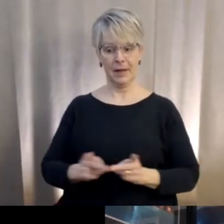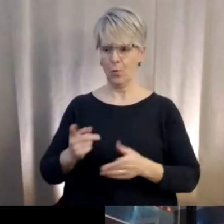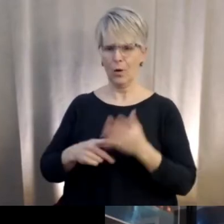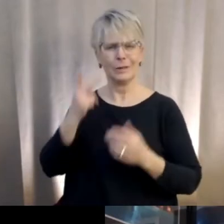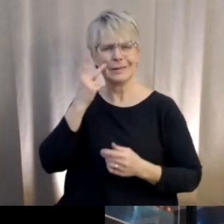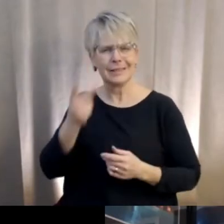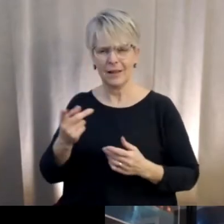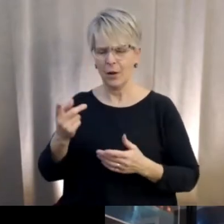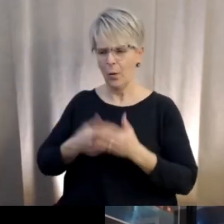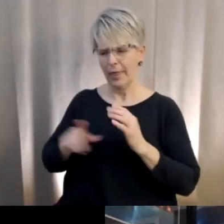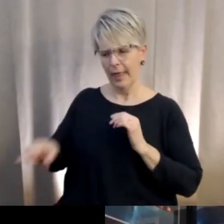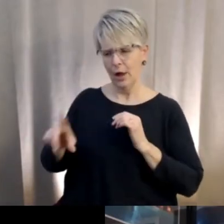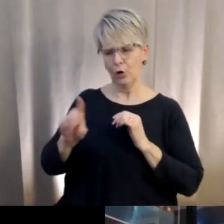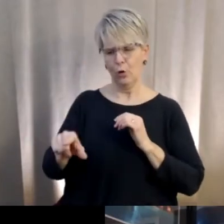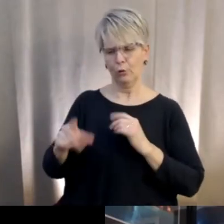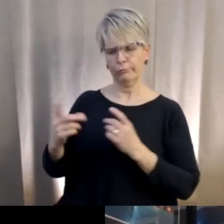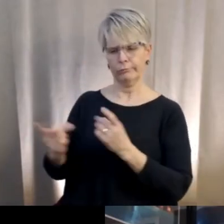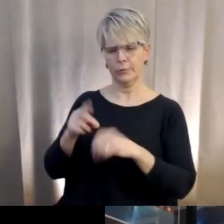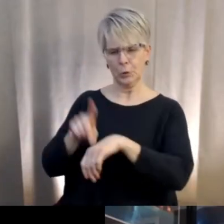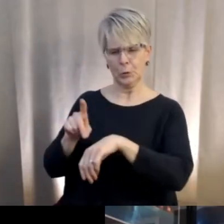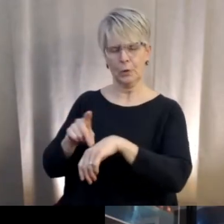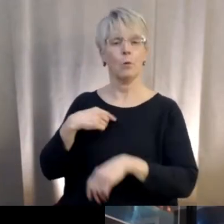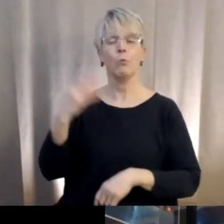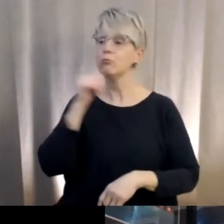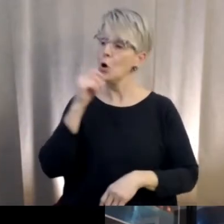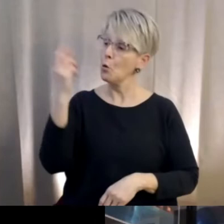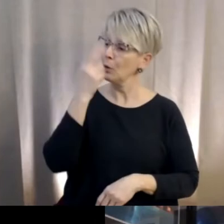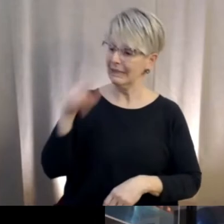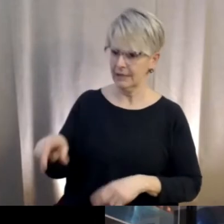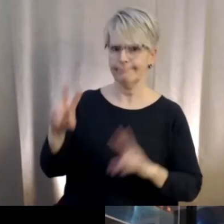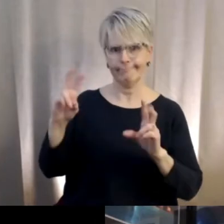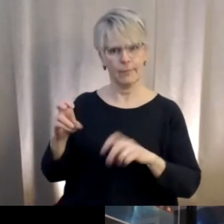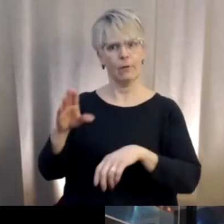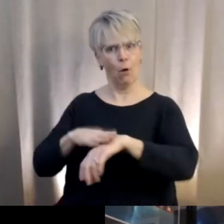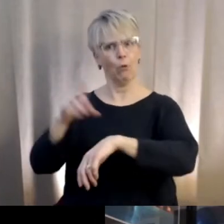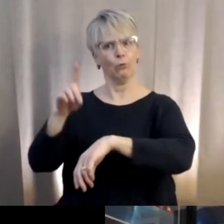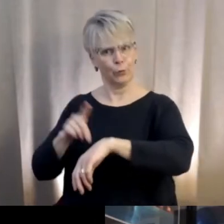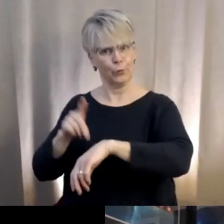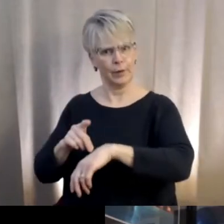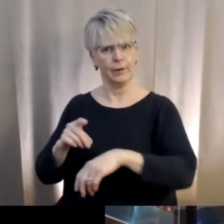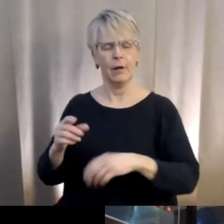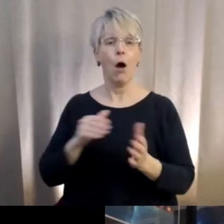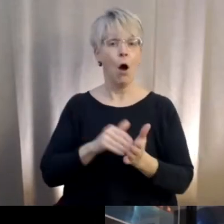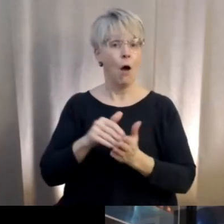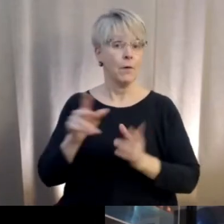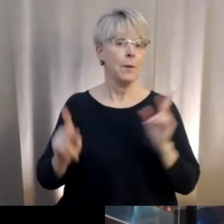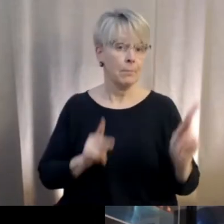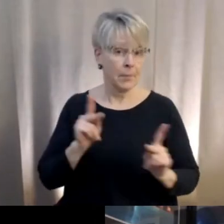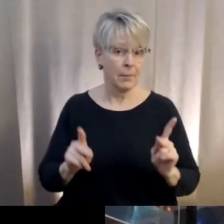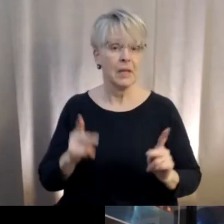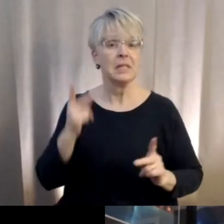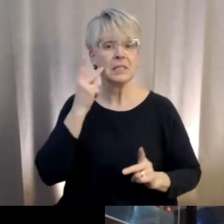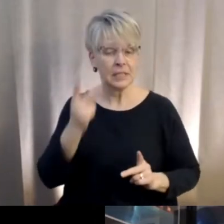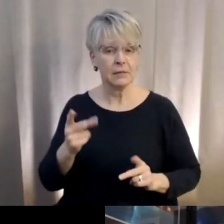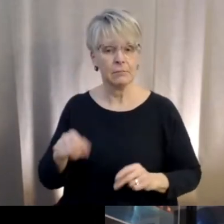those taskings are that we're not used to seeing? I think often people are used to seeing, a guide